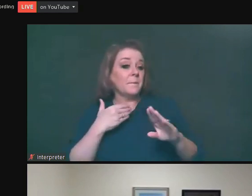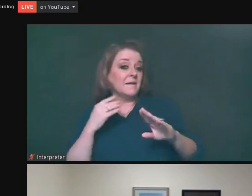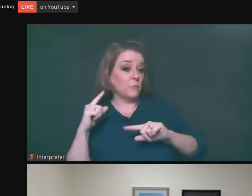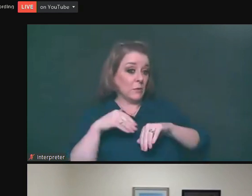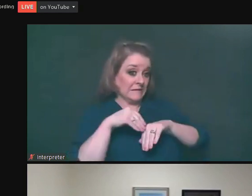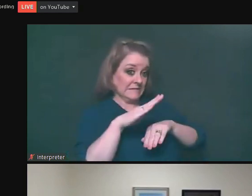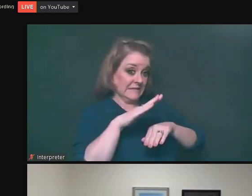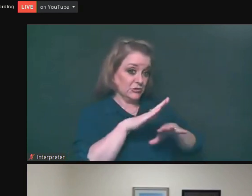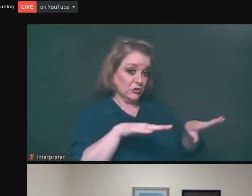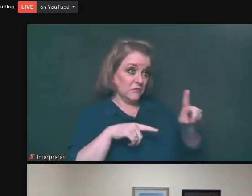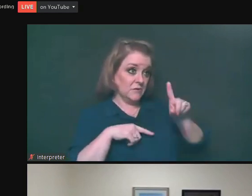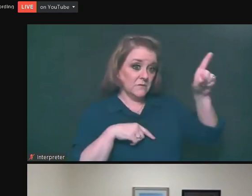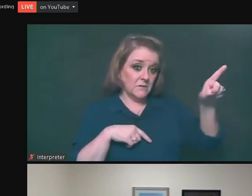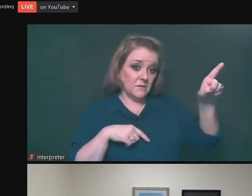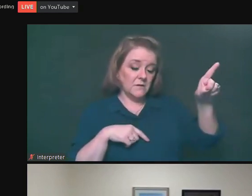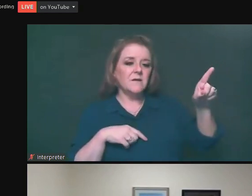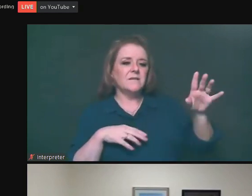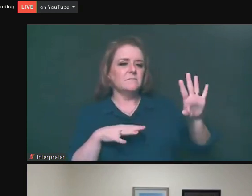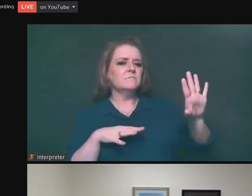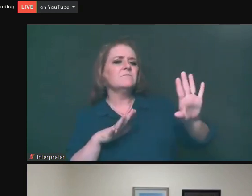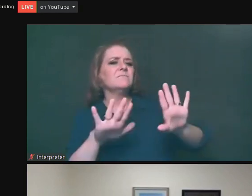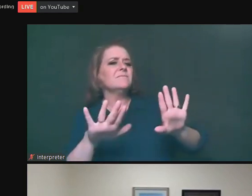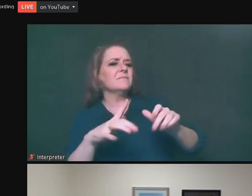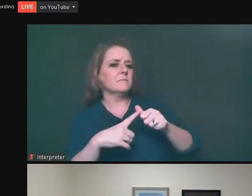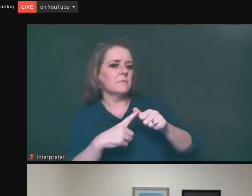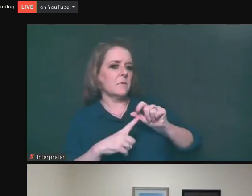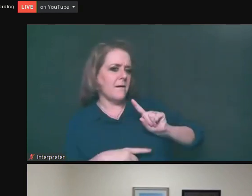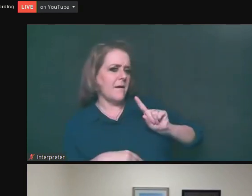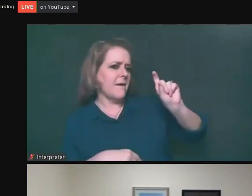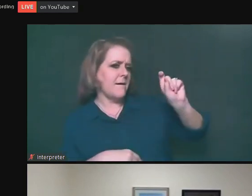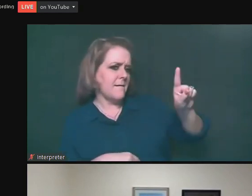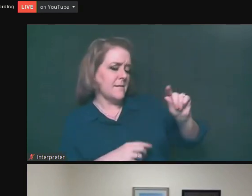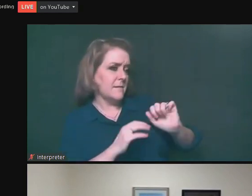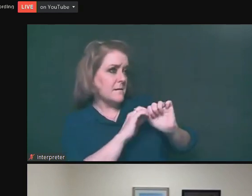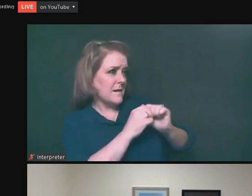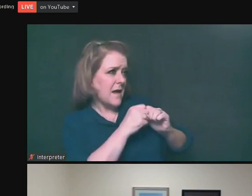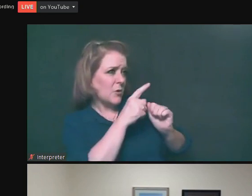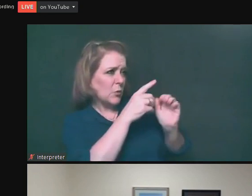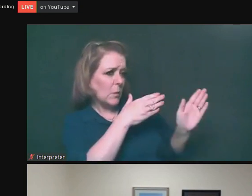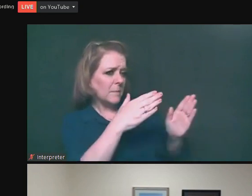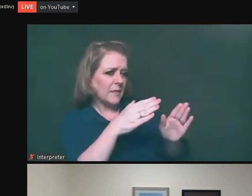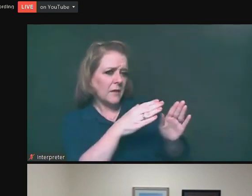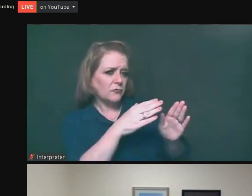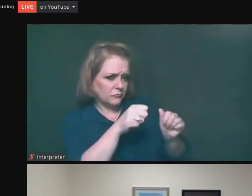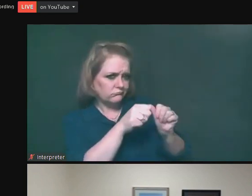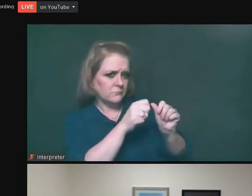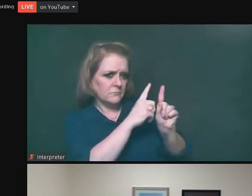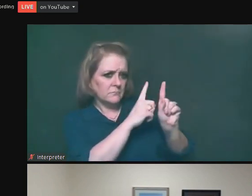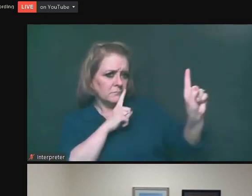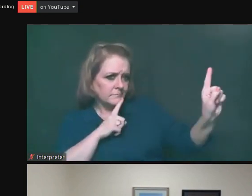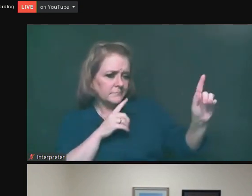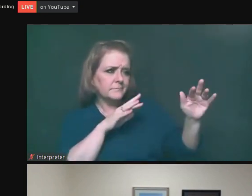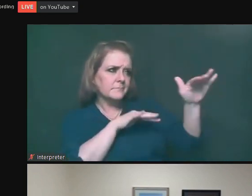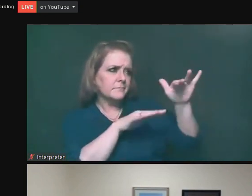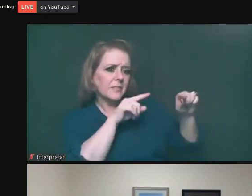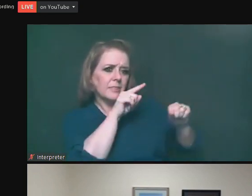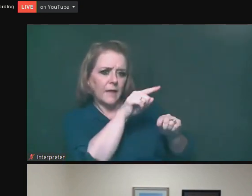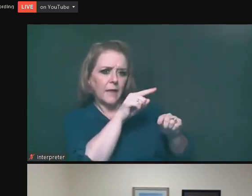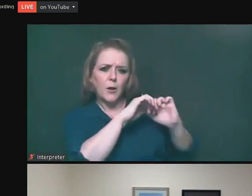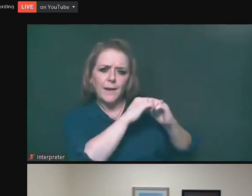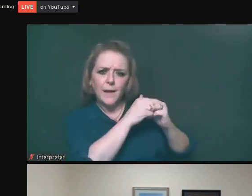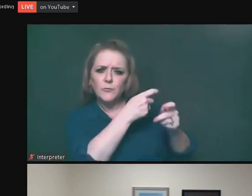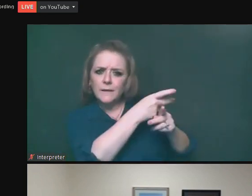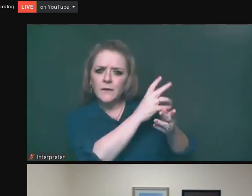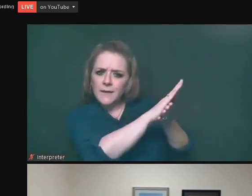camps later on in the summer, how they plan to maintain social distancing and hygiene in